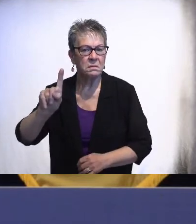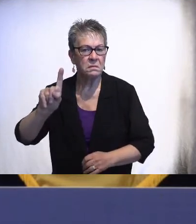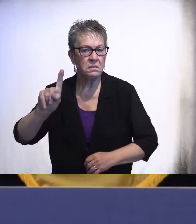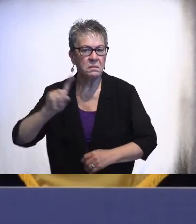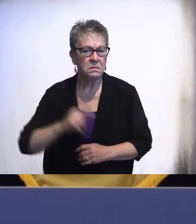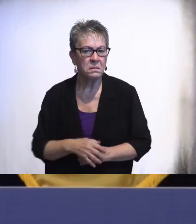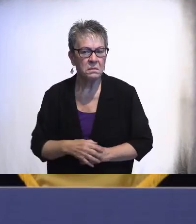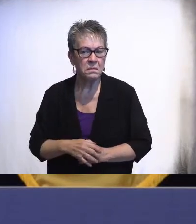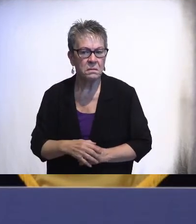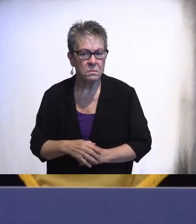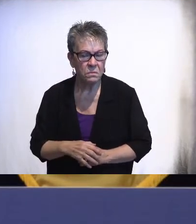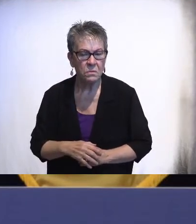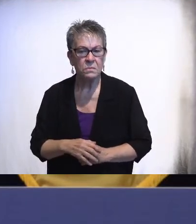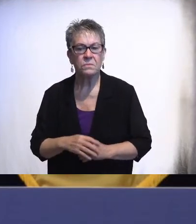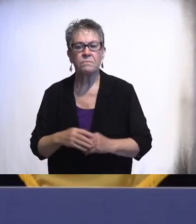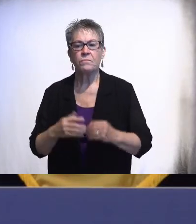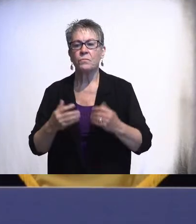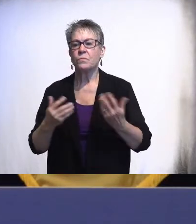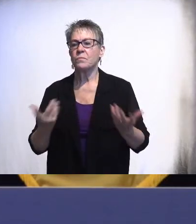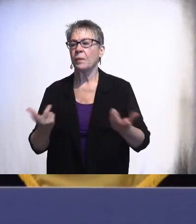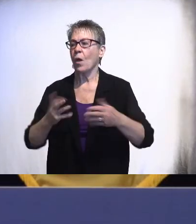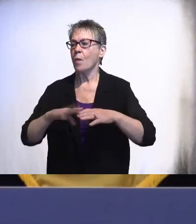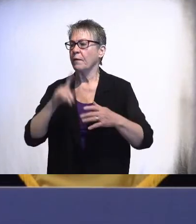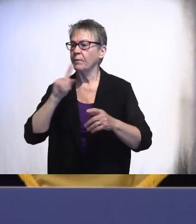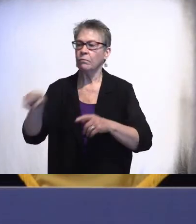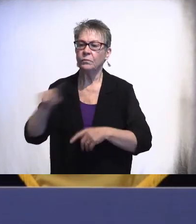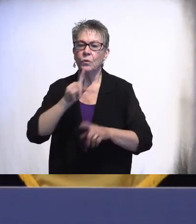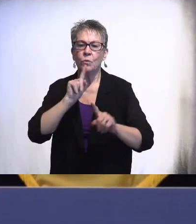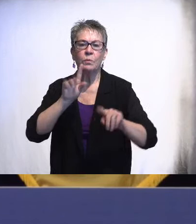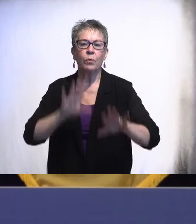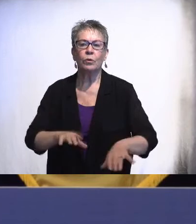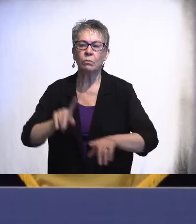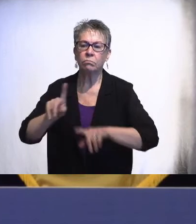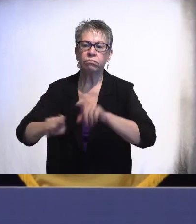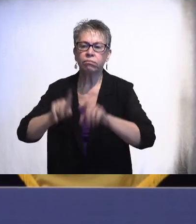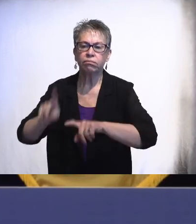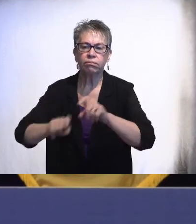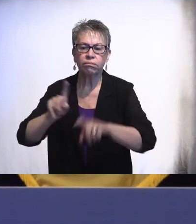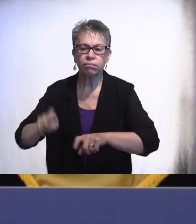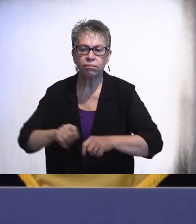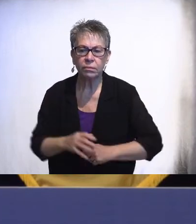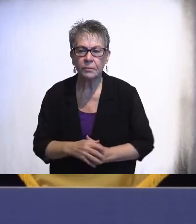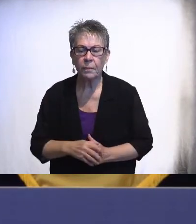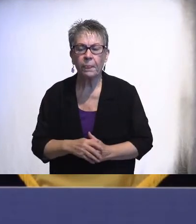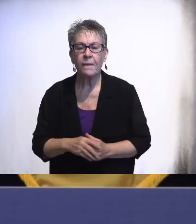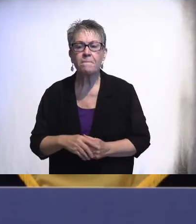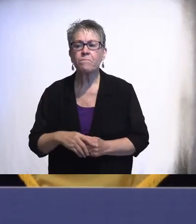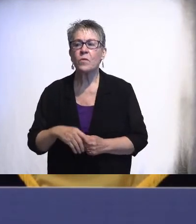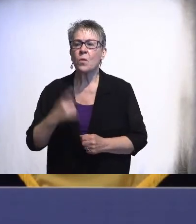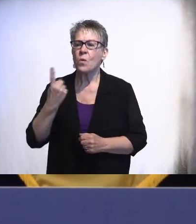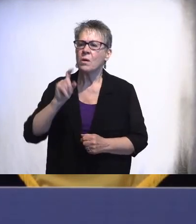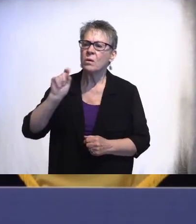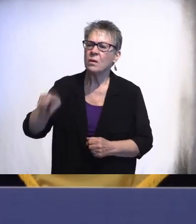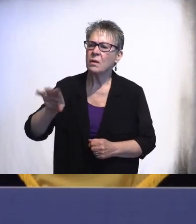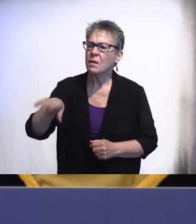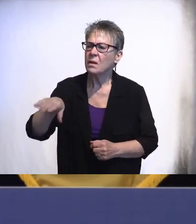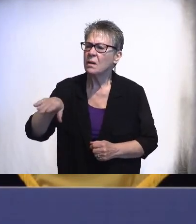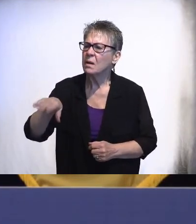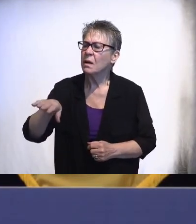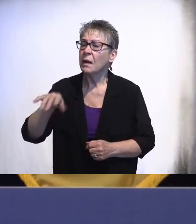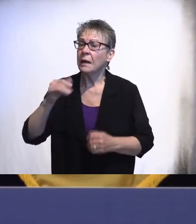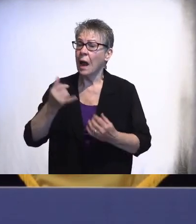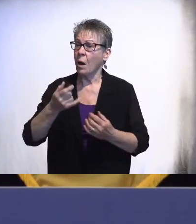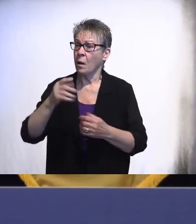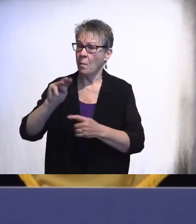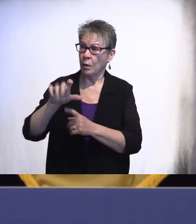Matt, good afternoon. Good afternoon, Governor. So you're dropping the requirement for masks in schools, but what do you recommend students and staff do? And what can you say